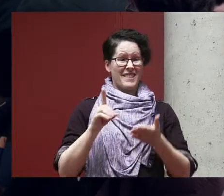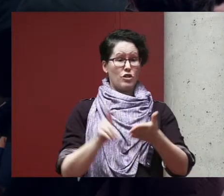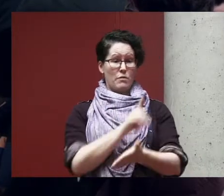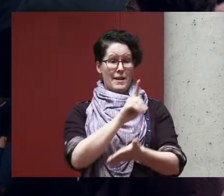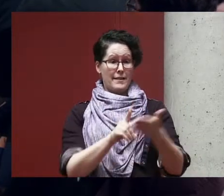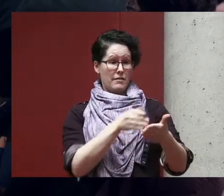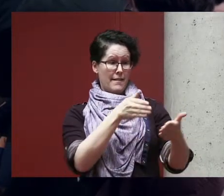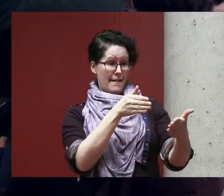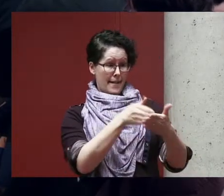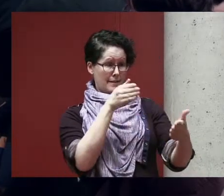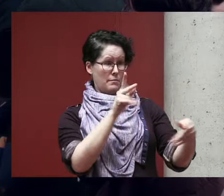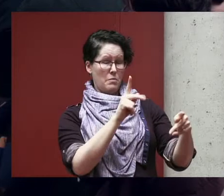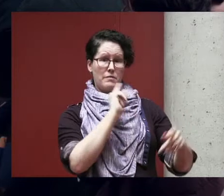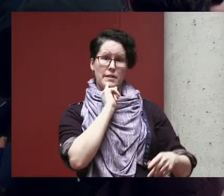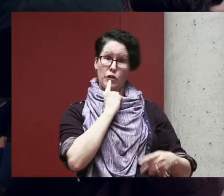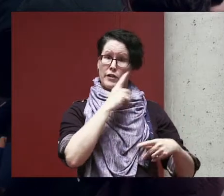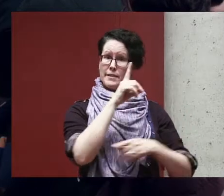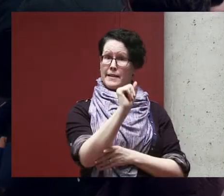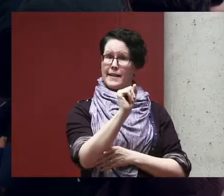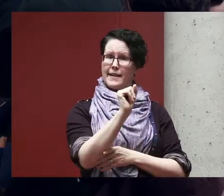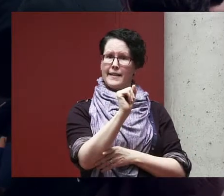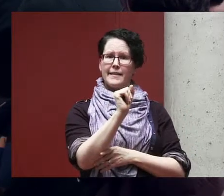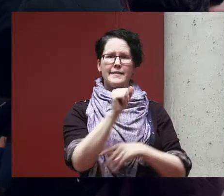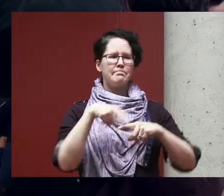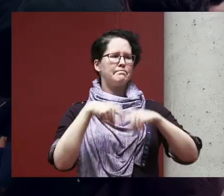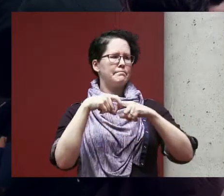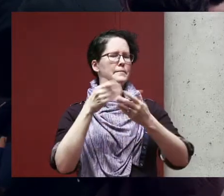with severe physical disabilities.